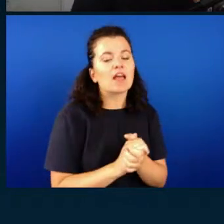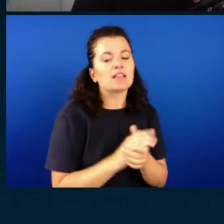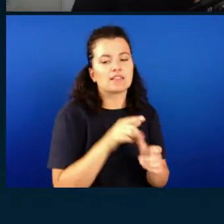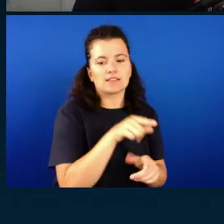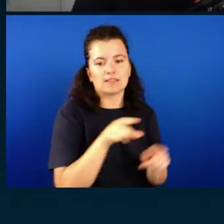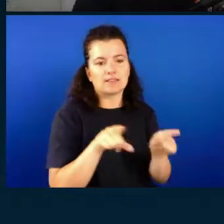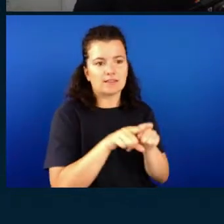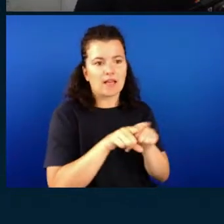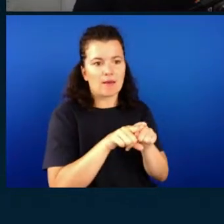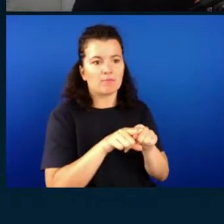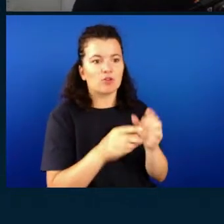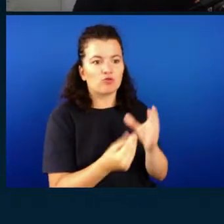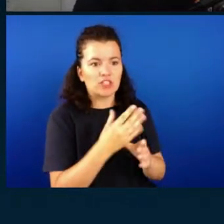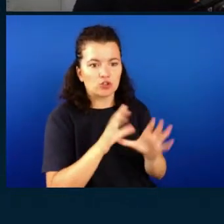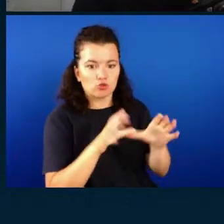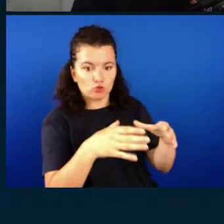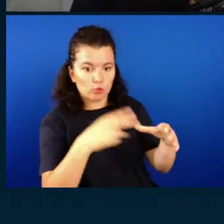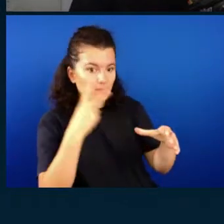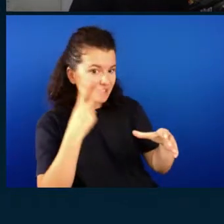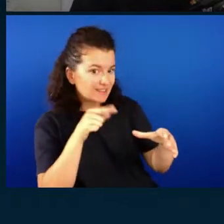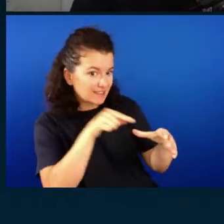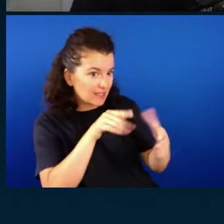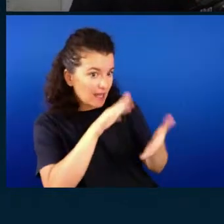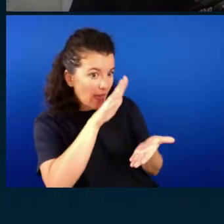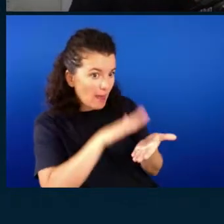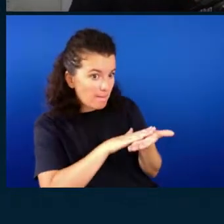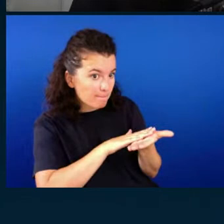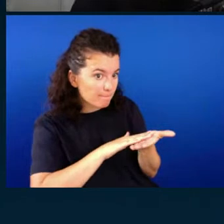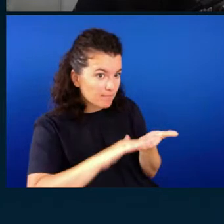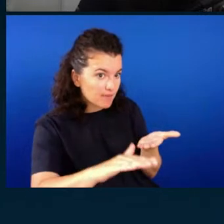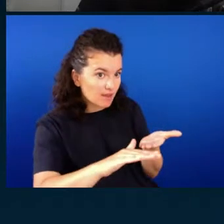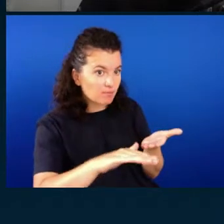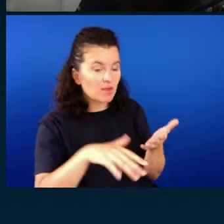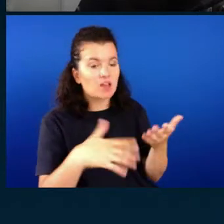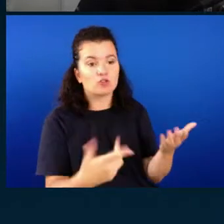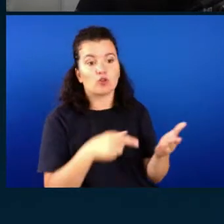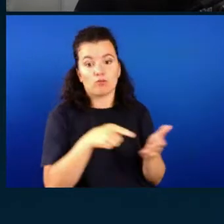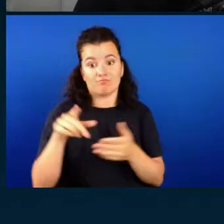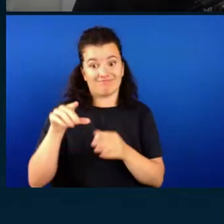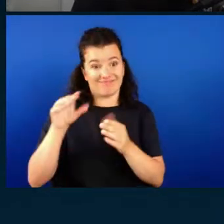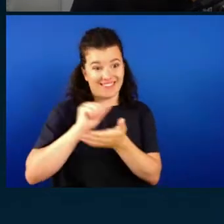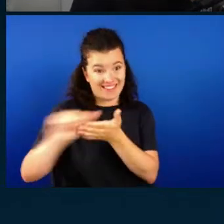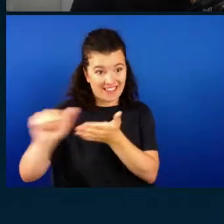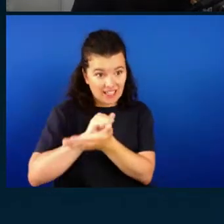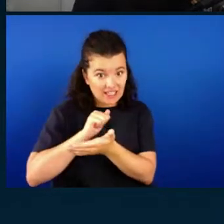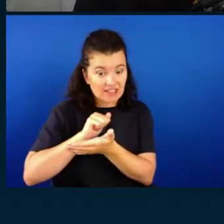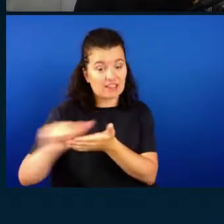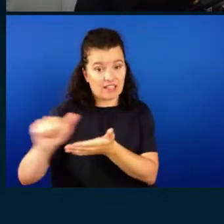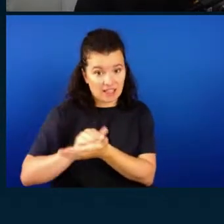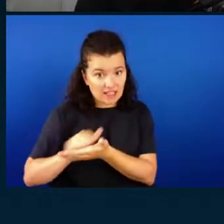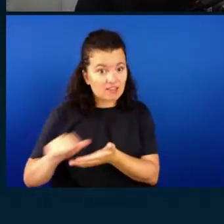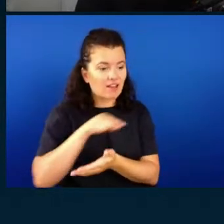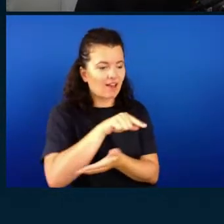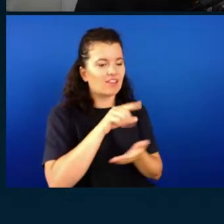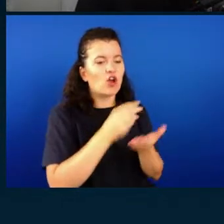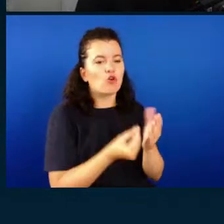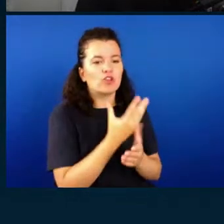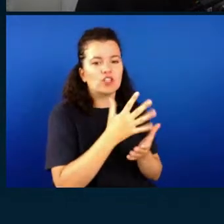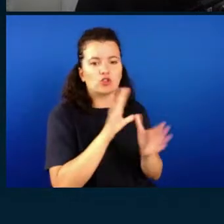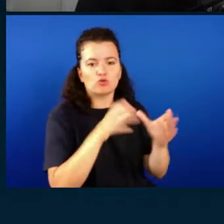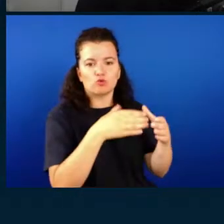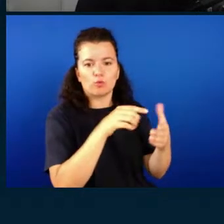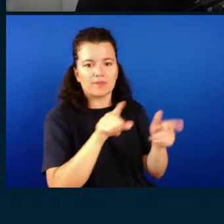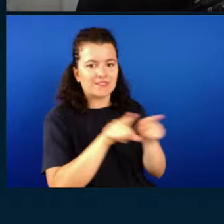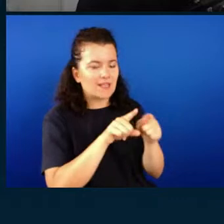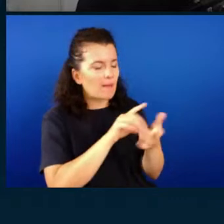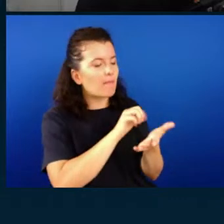checks if the resource group is empty after a resource is deleted, then the resource group is deleted as well. I learned that the hard way after I had to